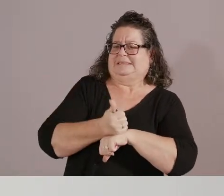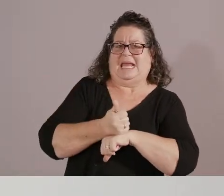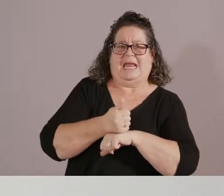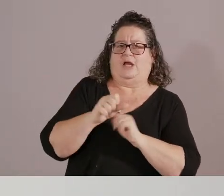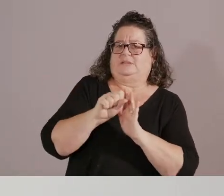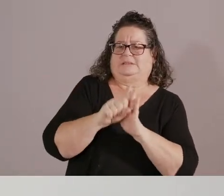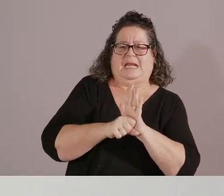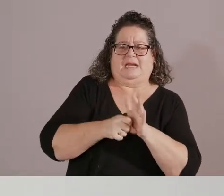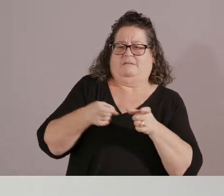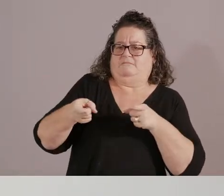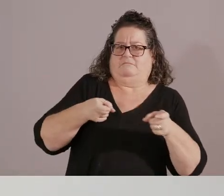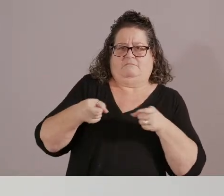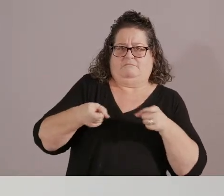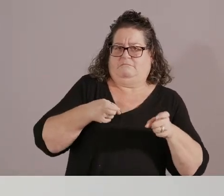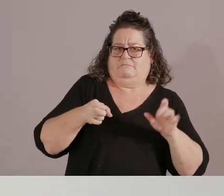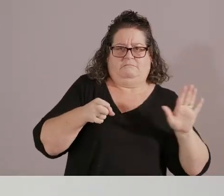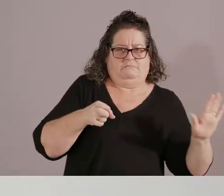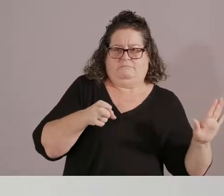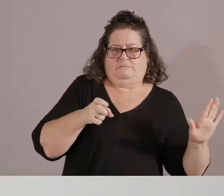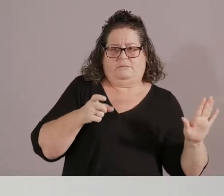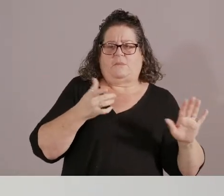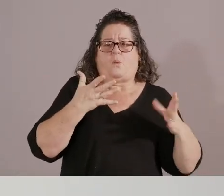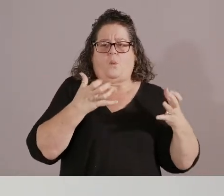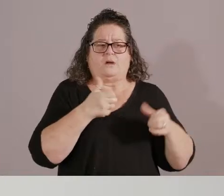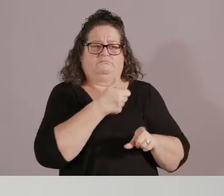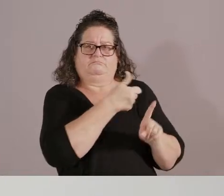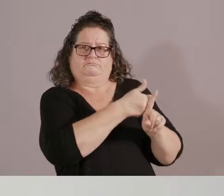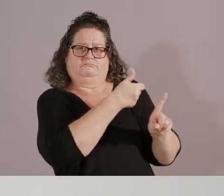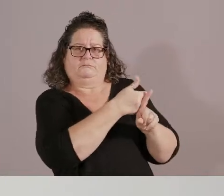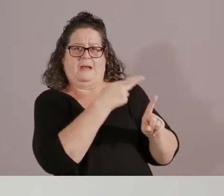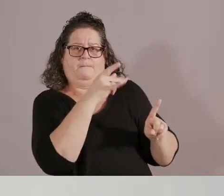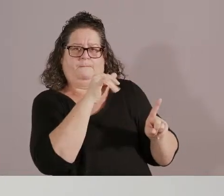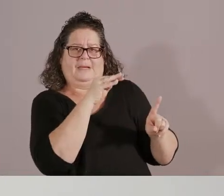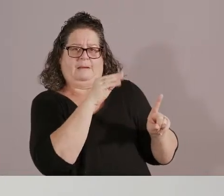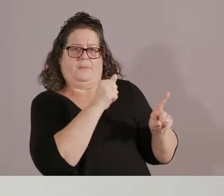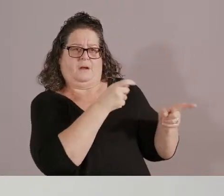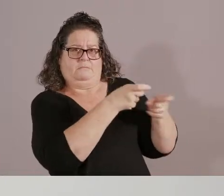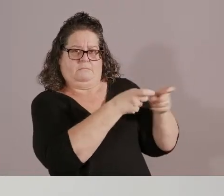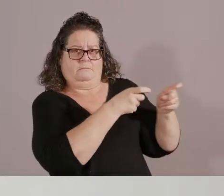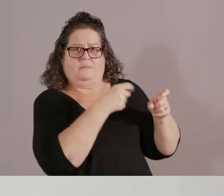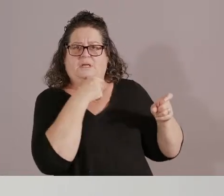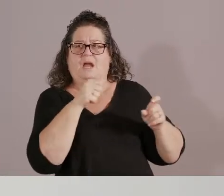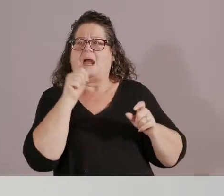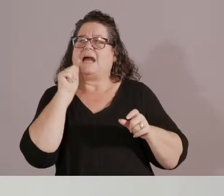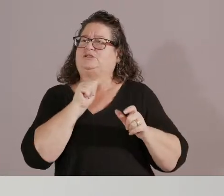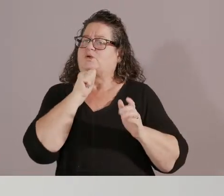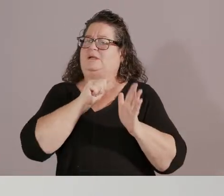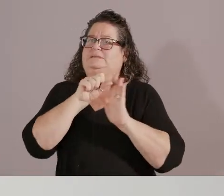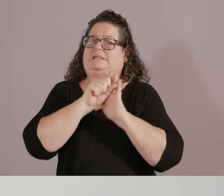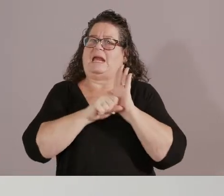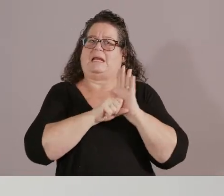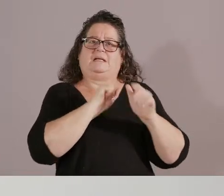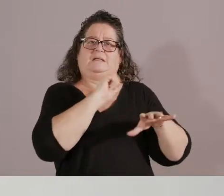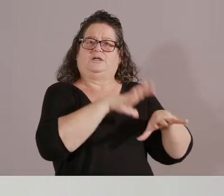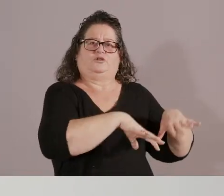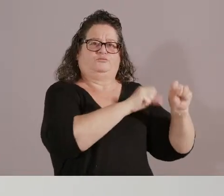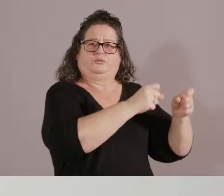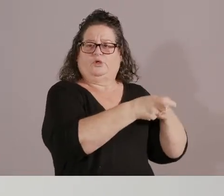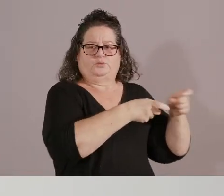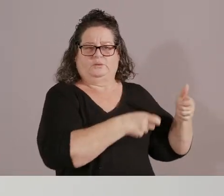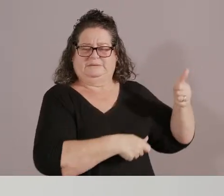that's always something that we are welcome to offer as we get additional vaccine in the state.